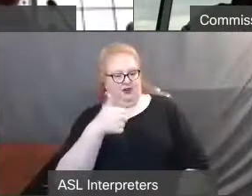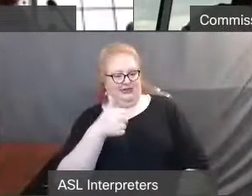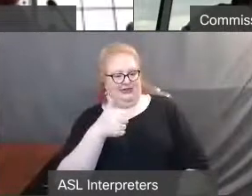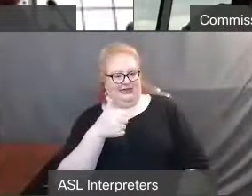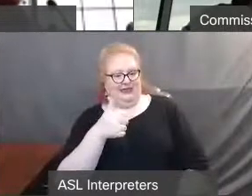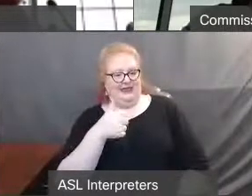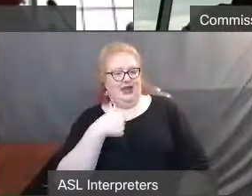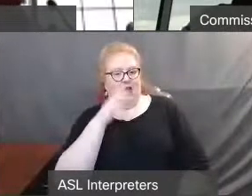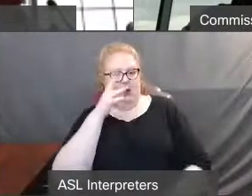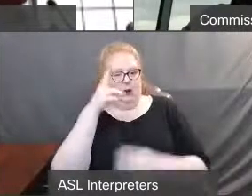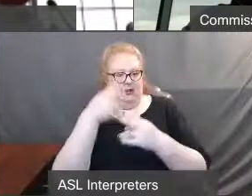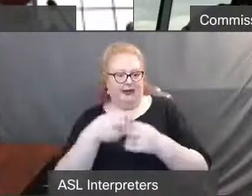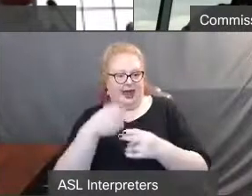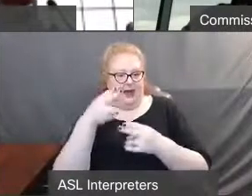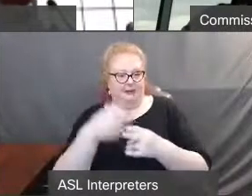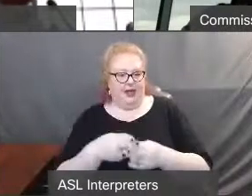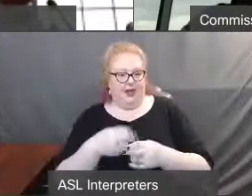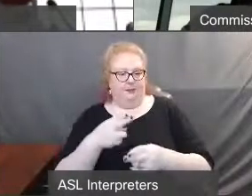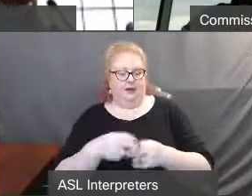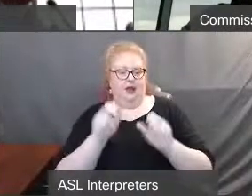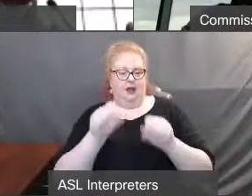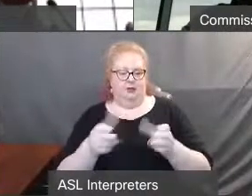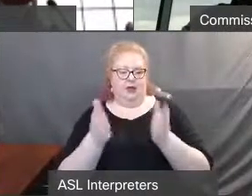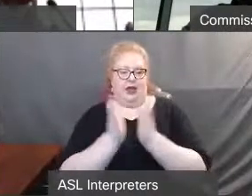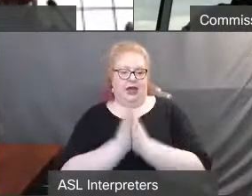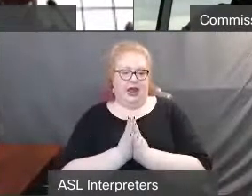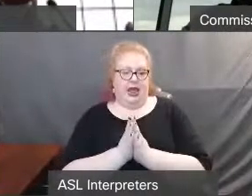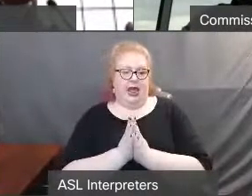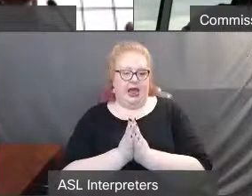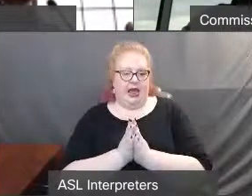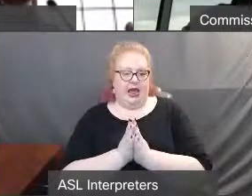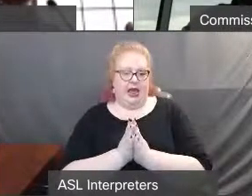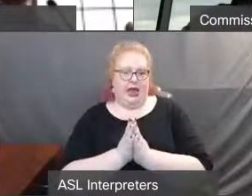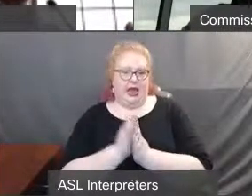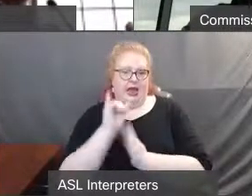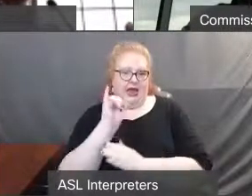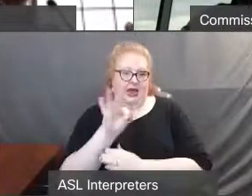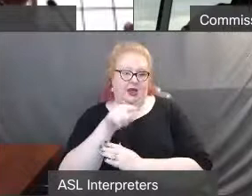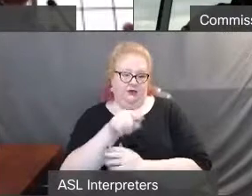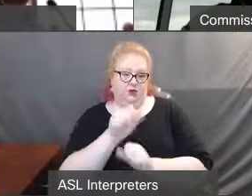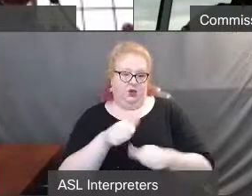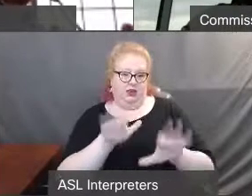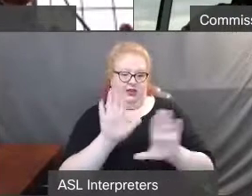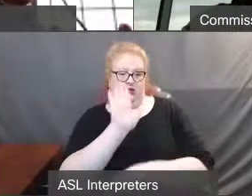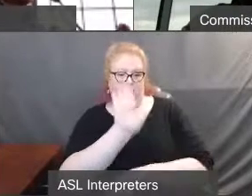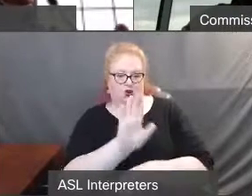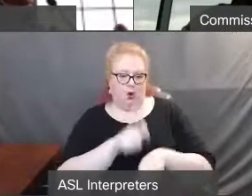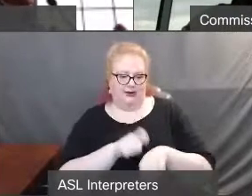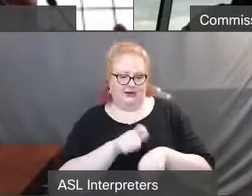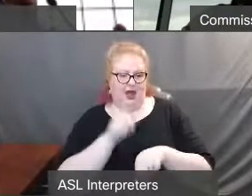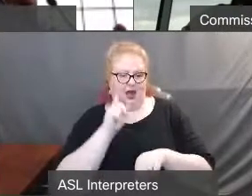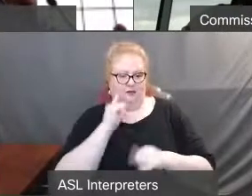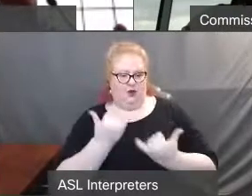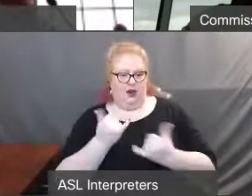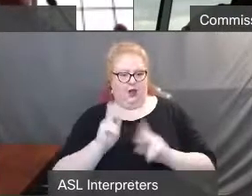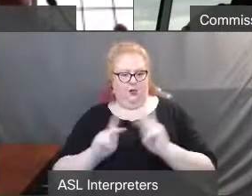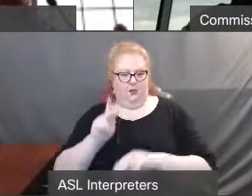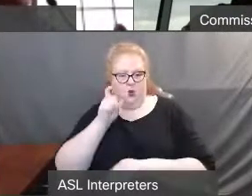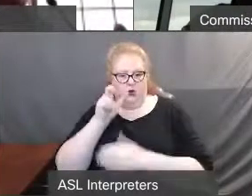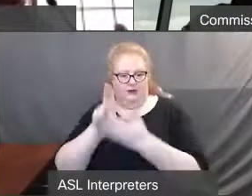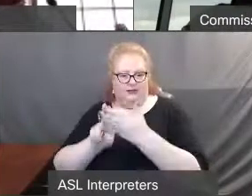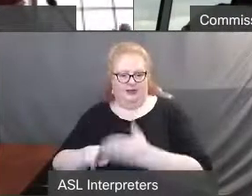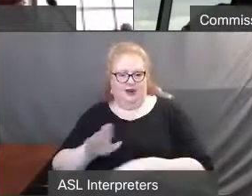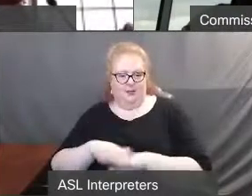start naming them. So if we could ask that possibly if you could yield your time at this moment for the folks that have signed on. And